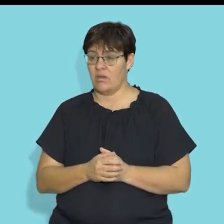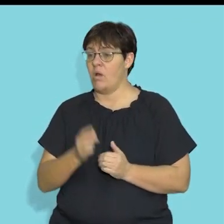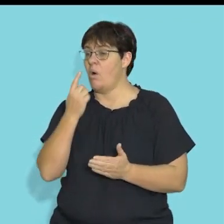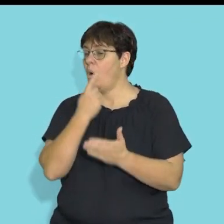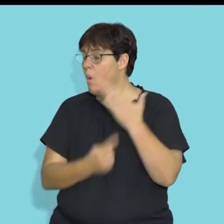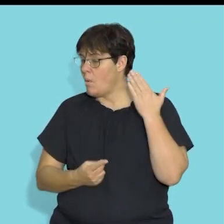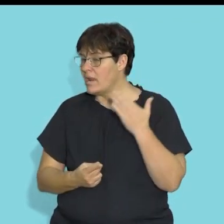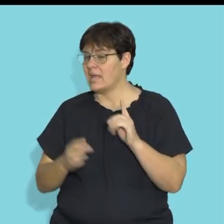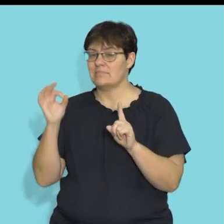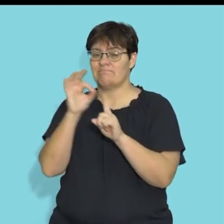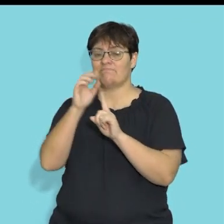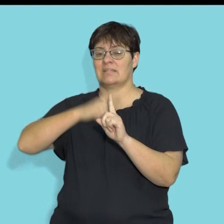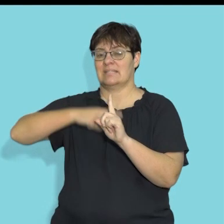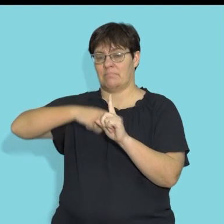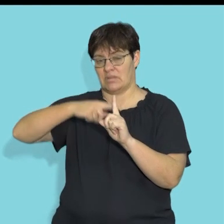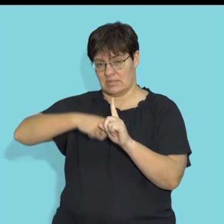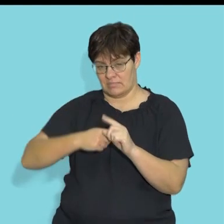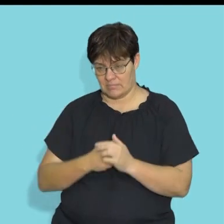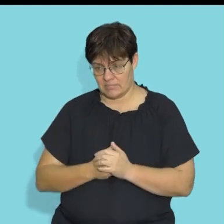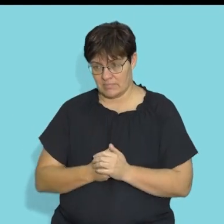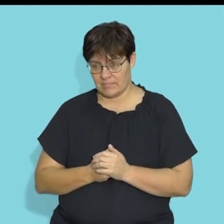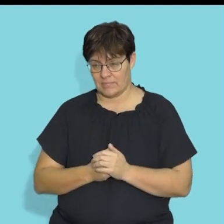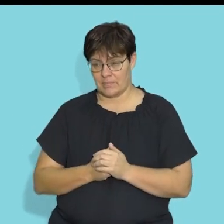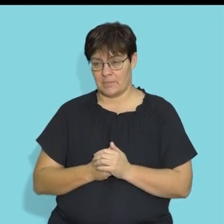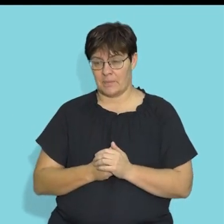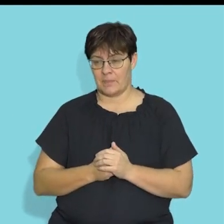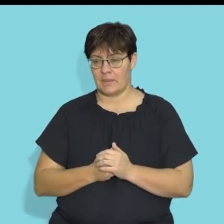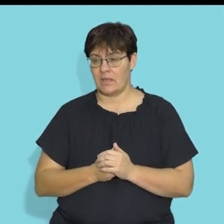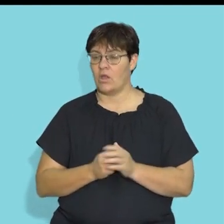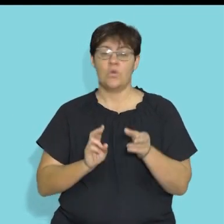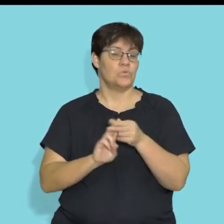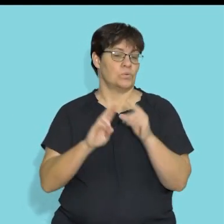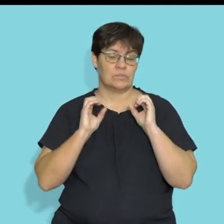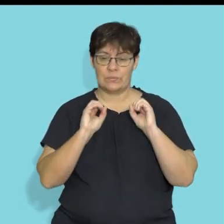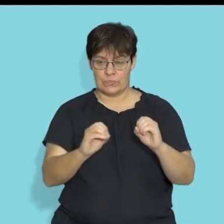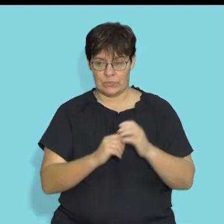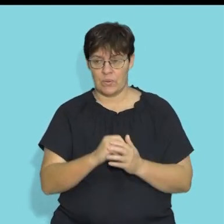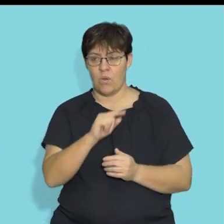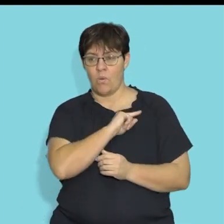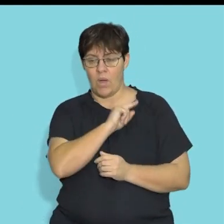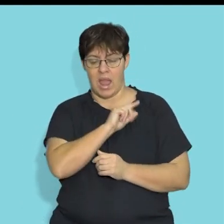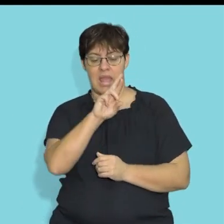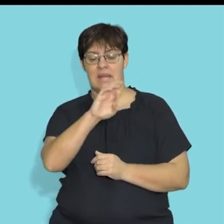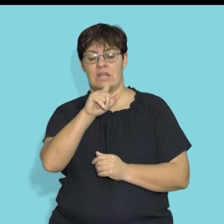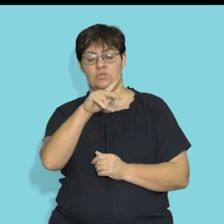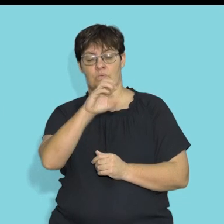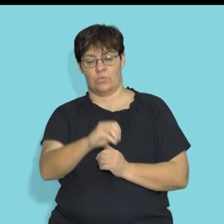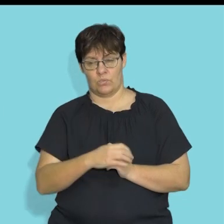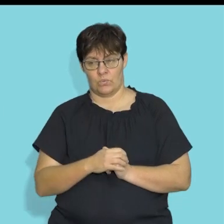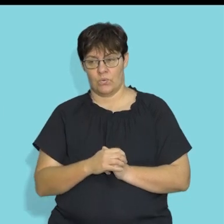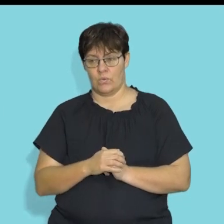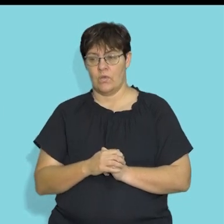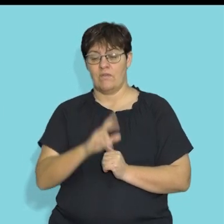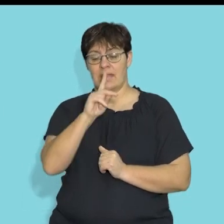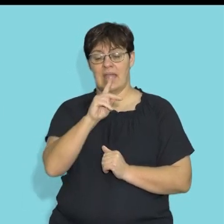only applies to a specific temperature. There's no units because it is a ratio.